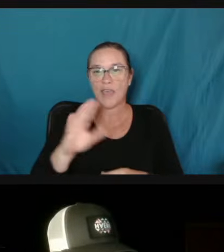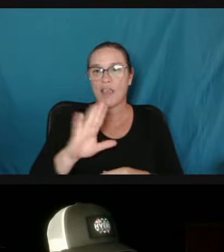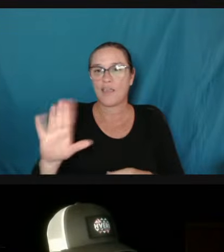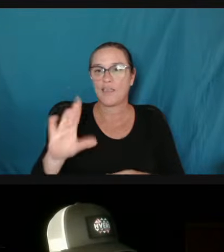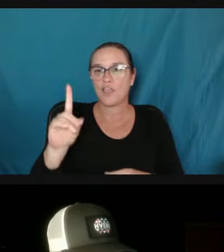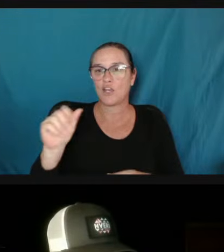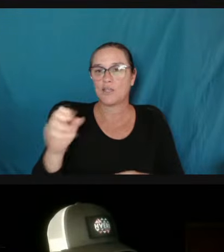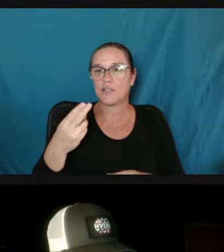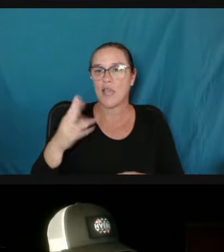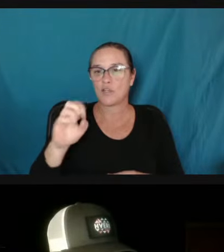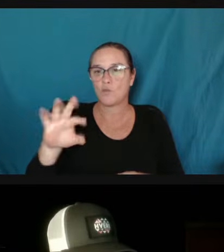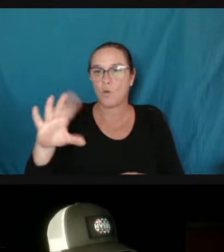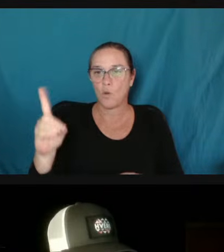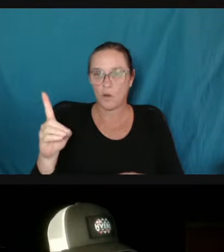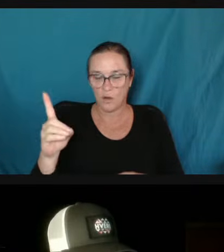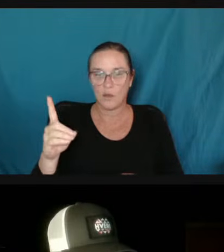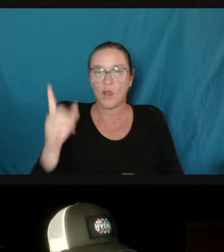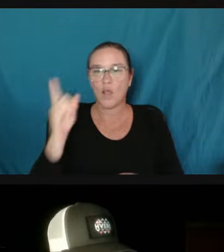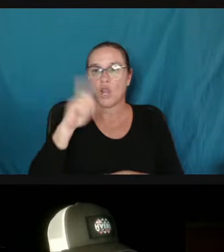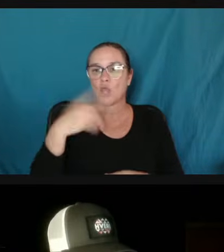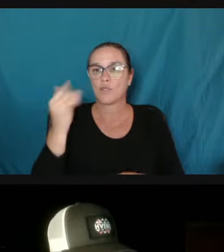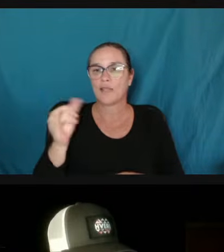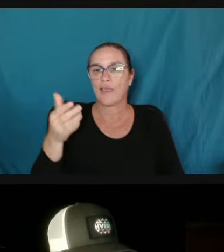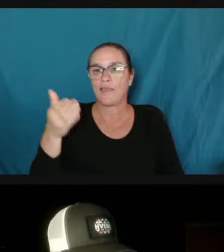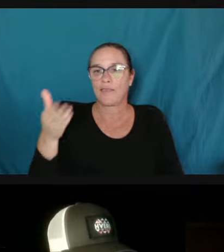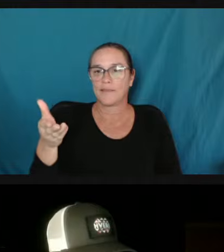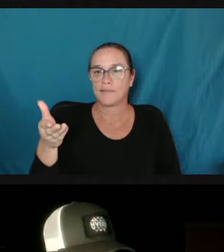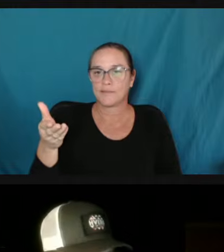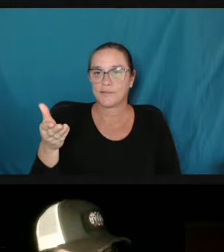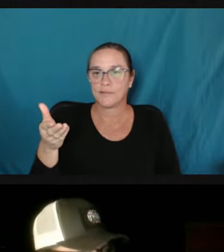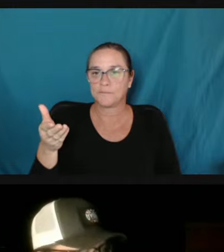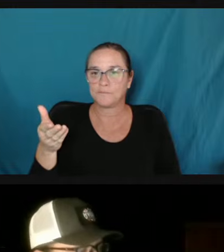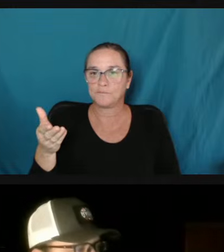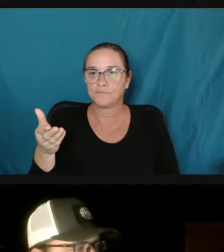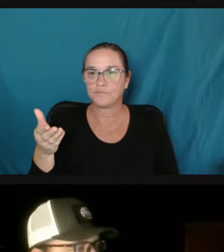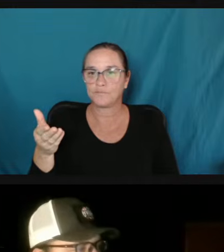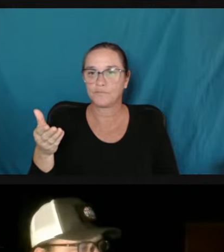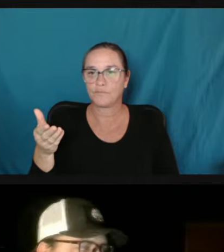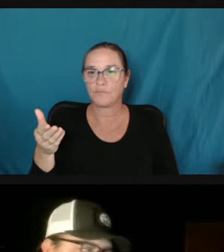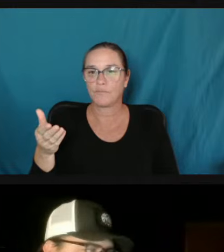like this. It looks like it's loading its stations right now.